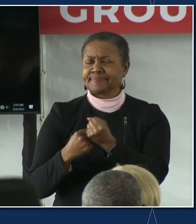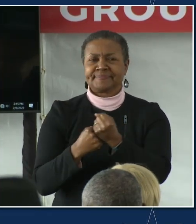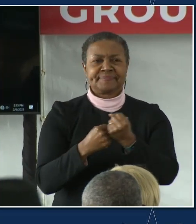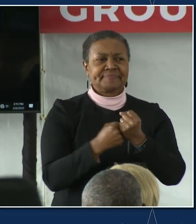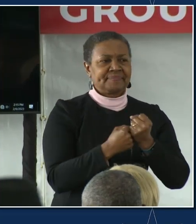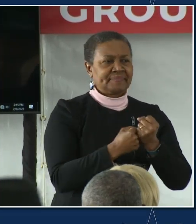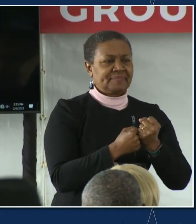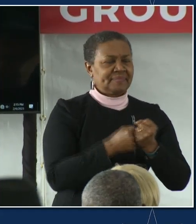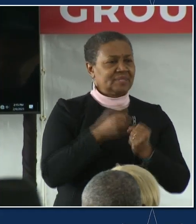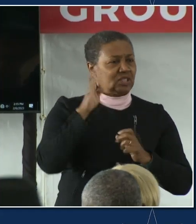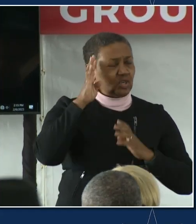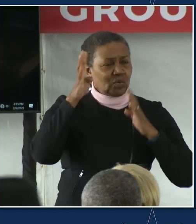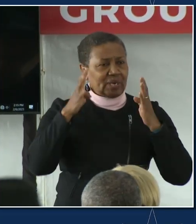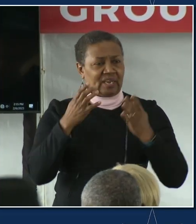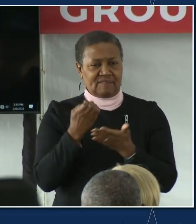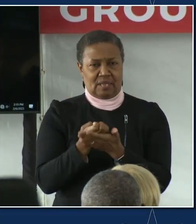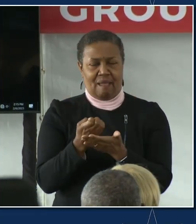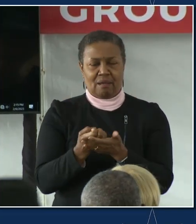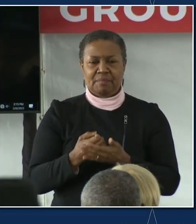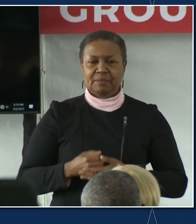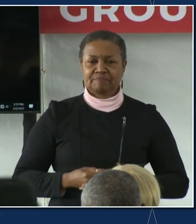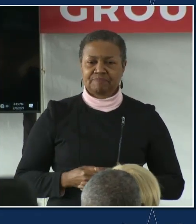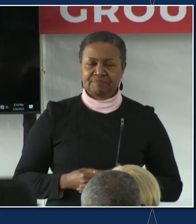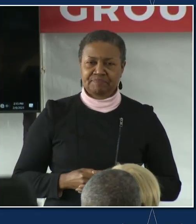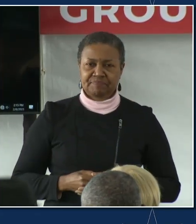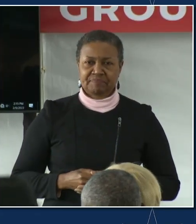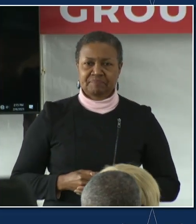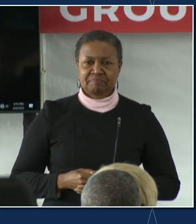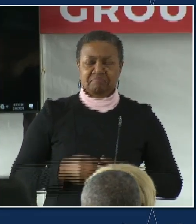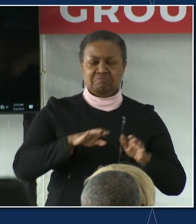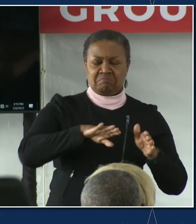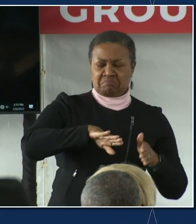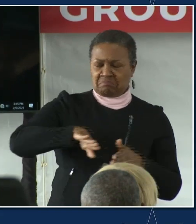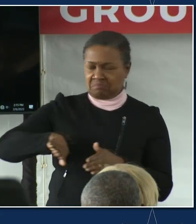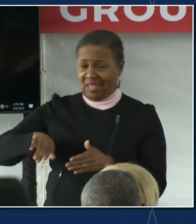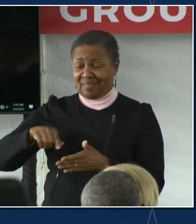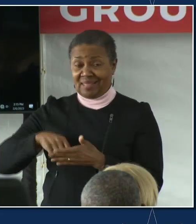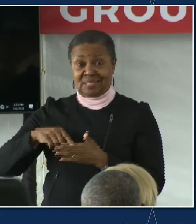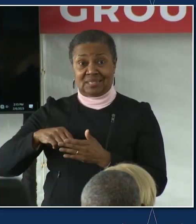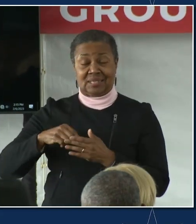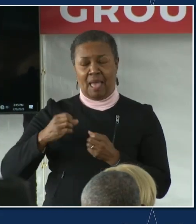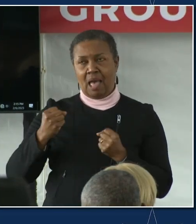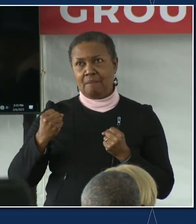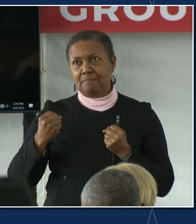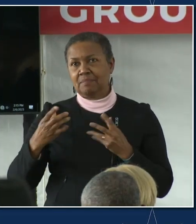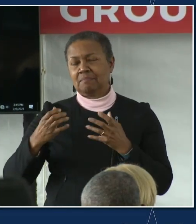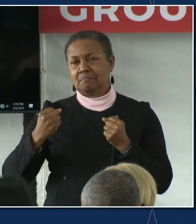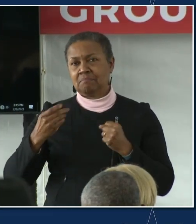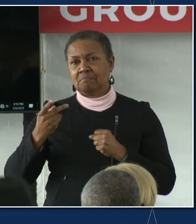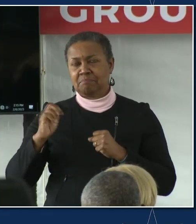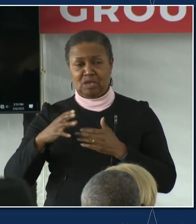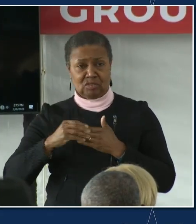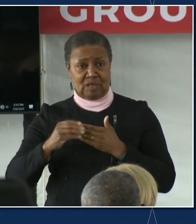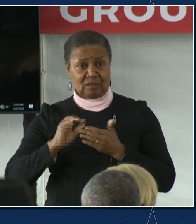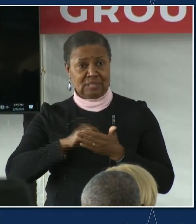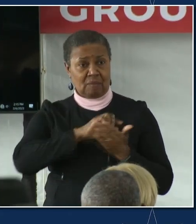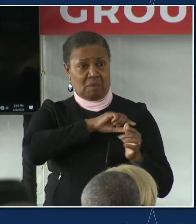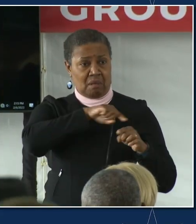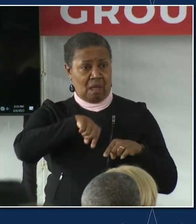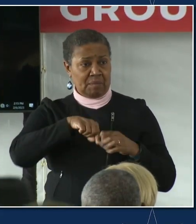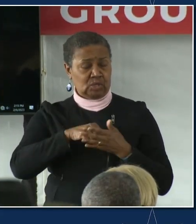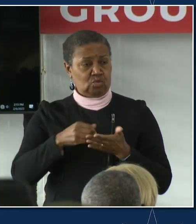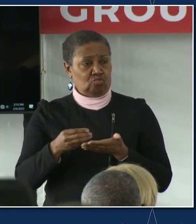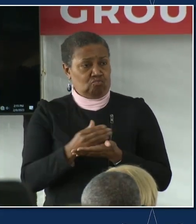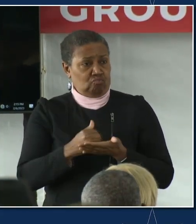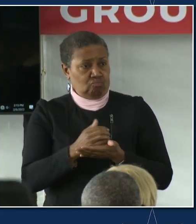our creative economy. Putting aside the fact that this is billions of dollars that come into the